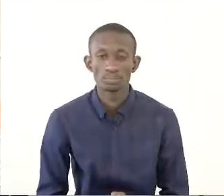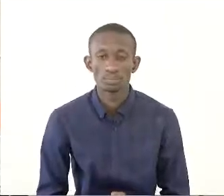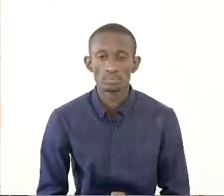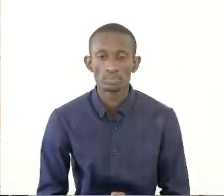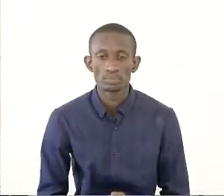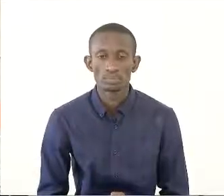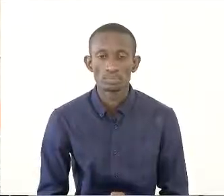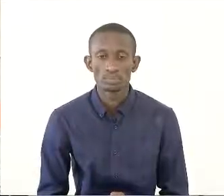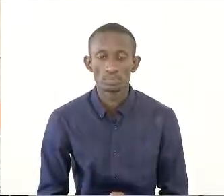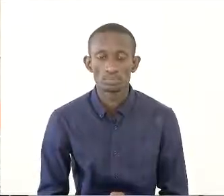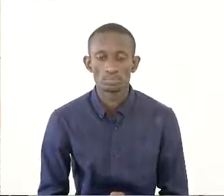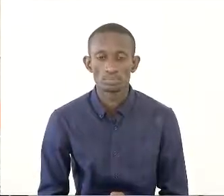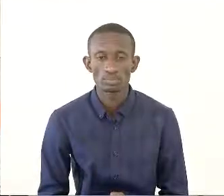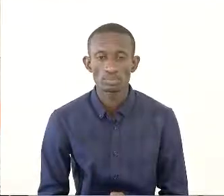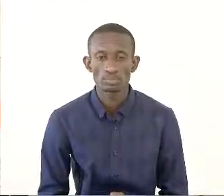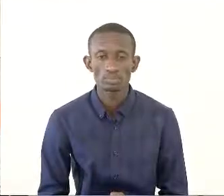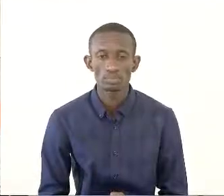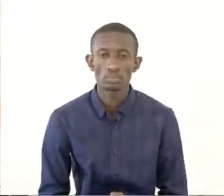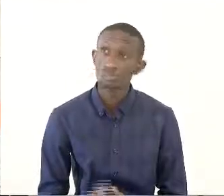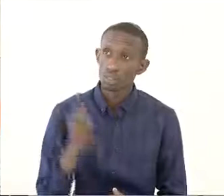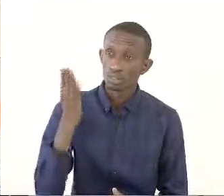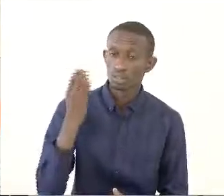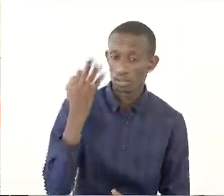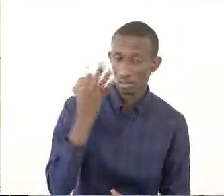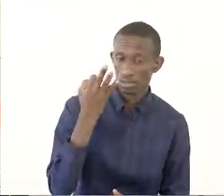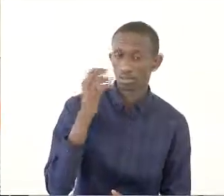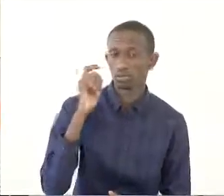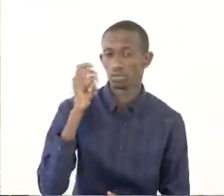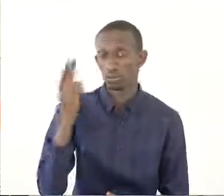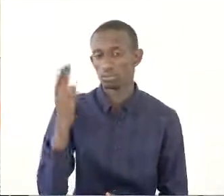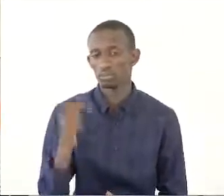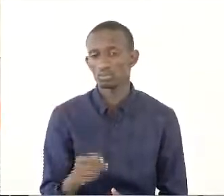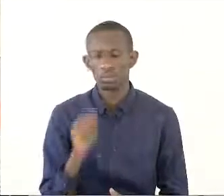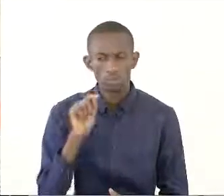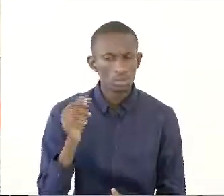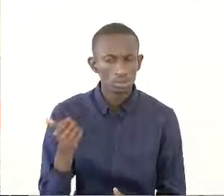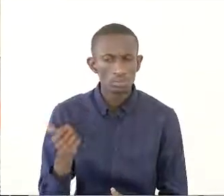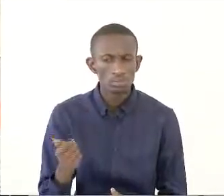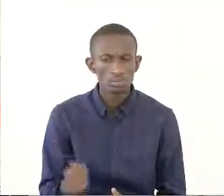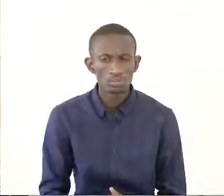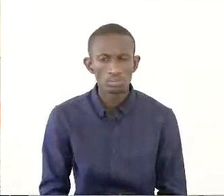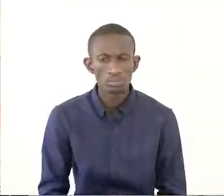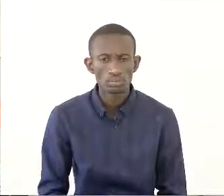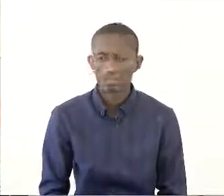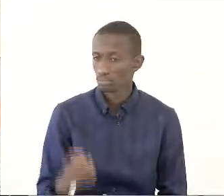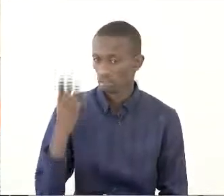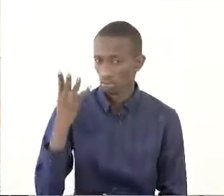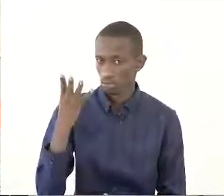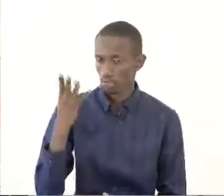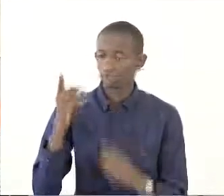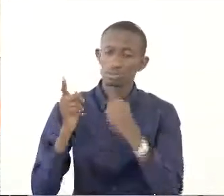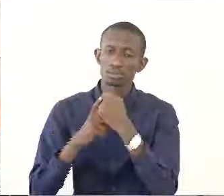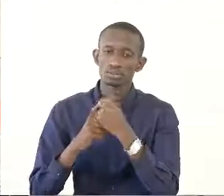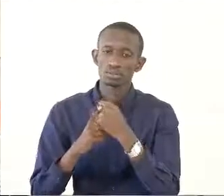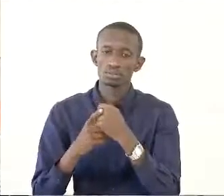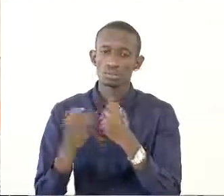Like this. This is a 3 and 2. The other point is 4 and 6. We